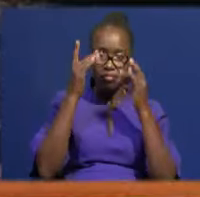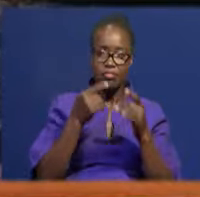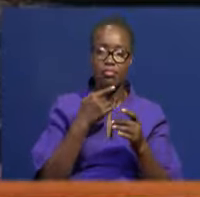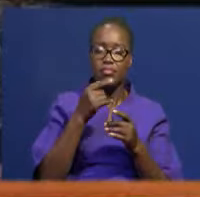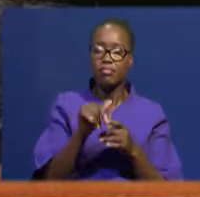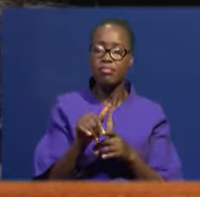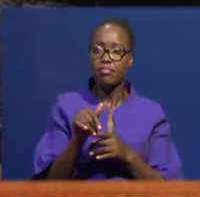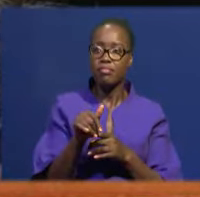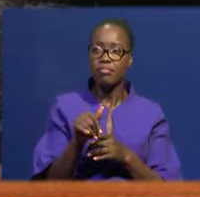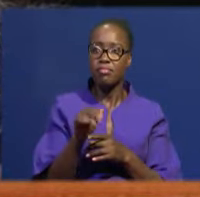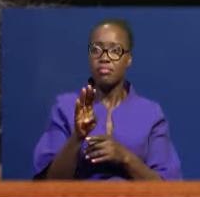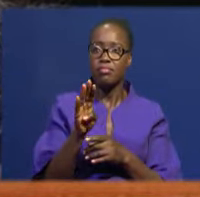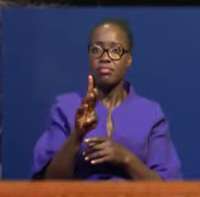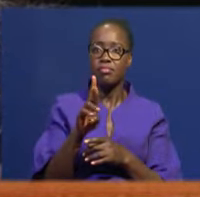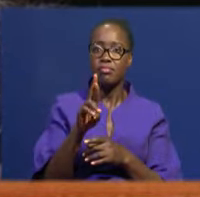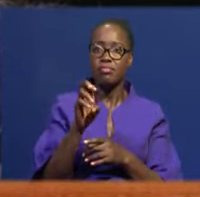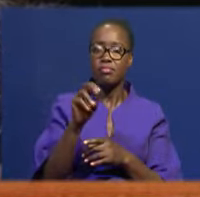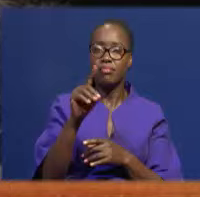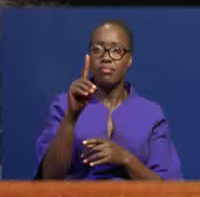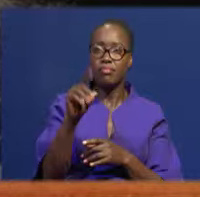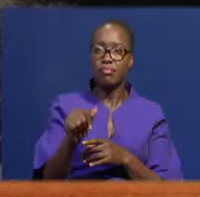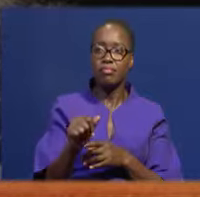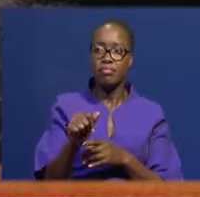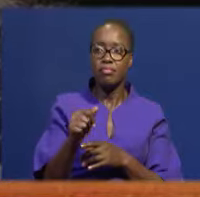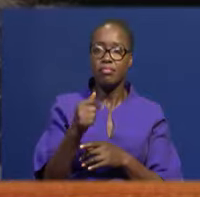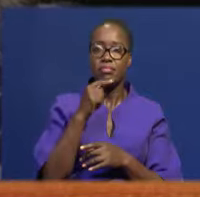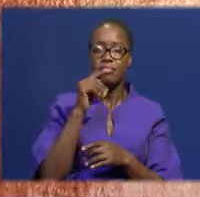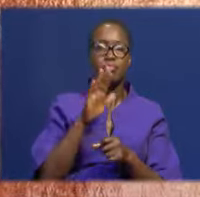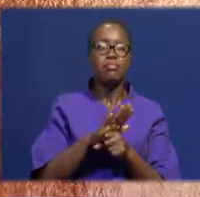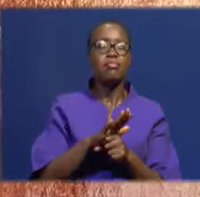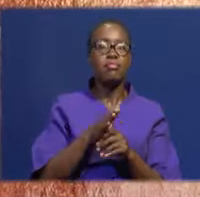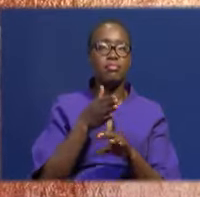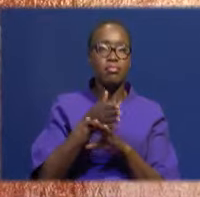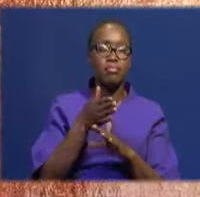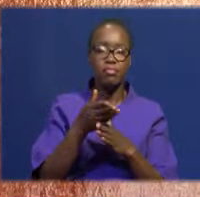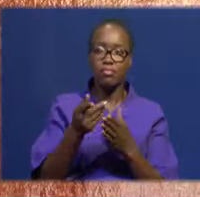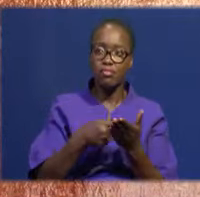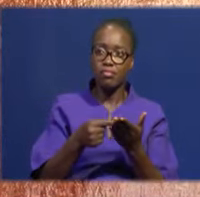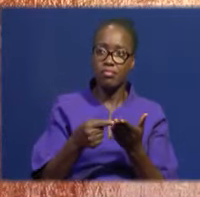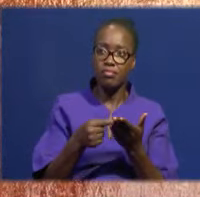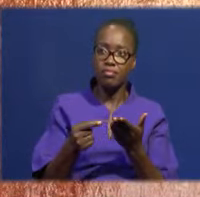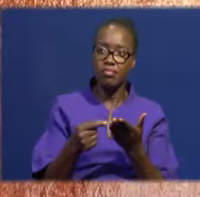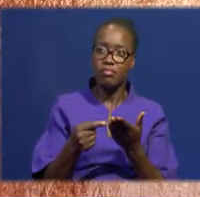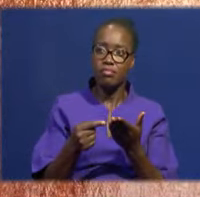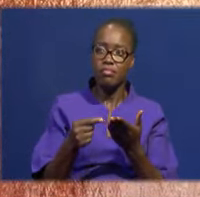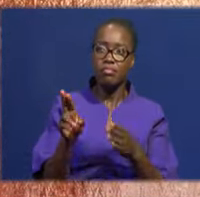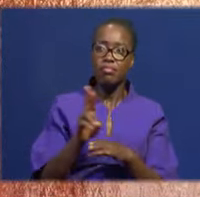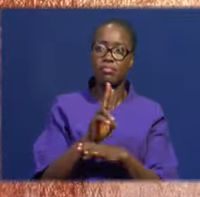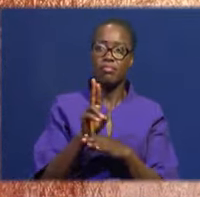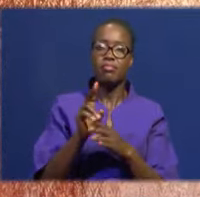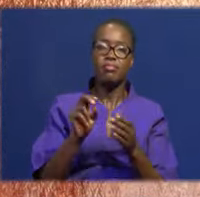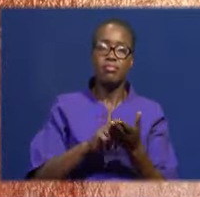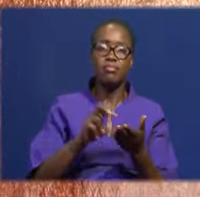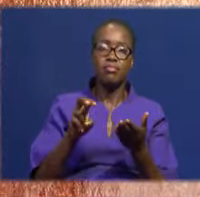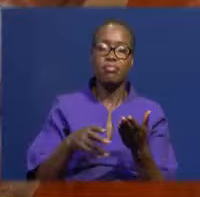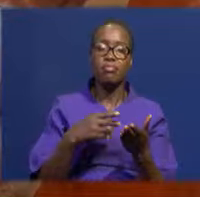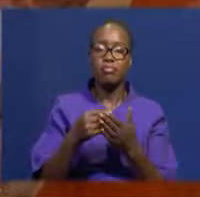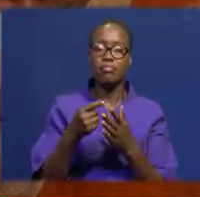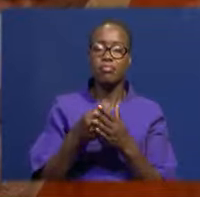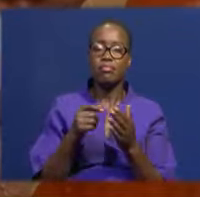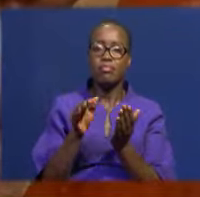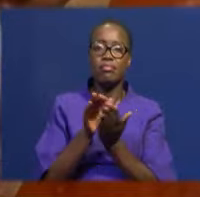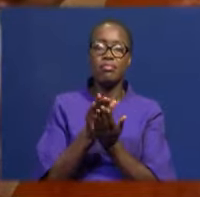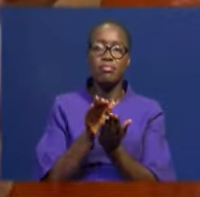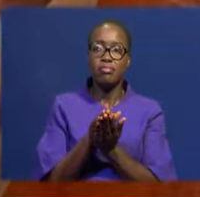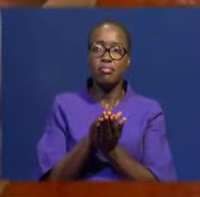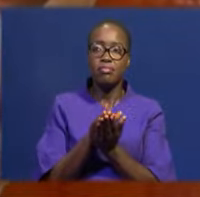alisema mshtakiwa Brenda Nasike alikiri kugushi saini kwenye hundi alitumia kuhamisha pesa kutoka benki